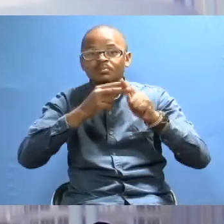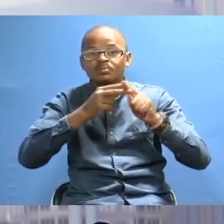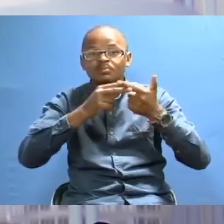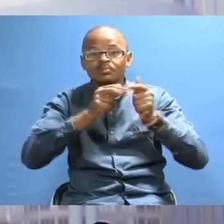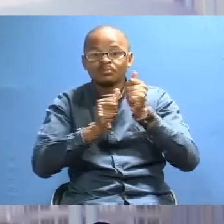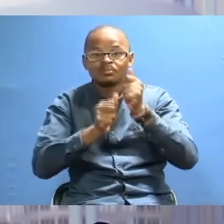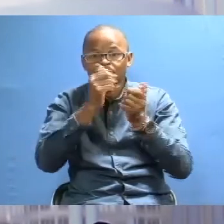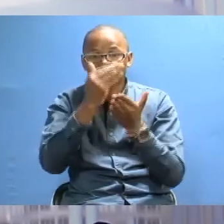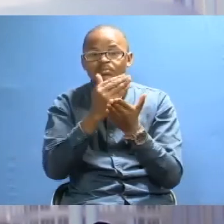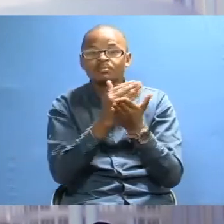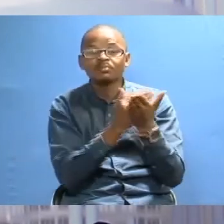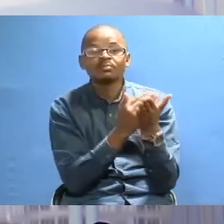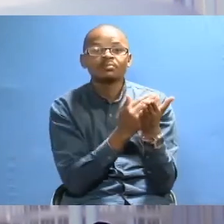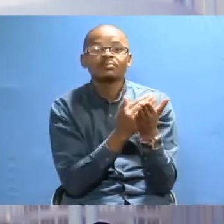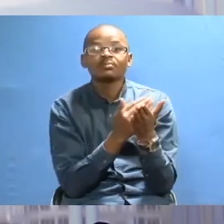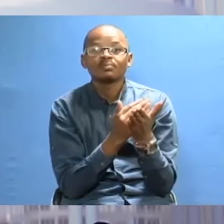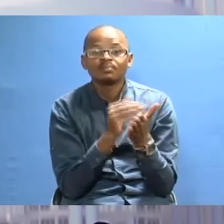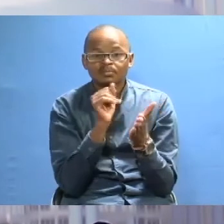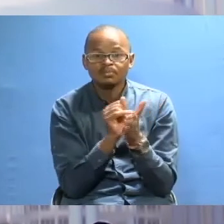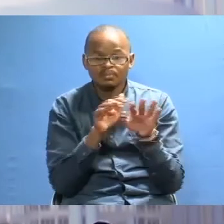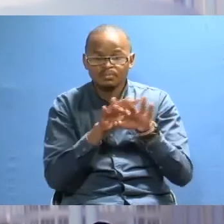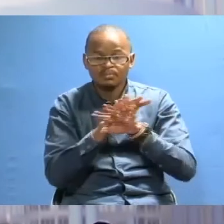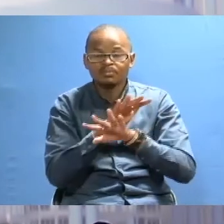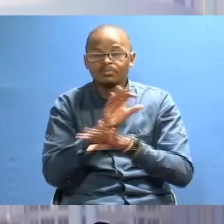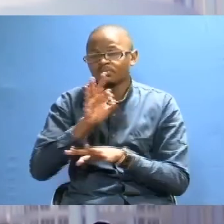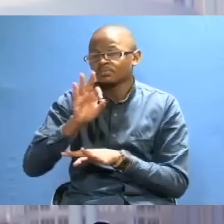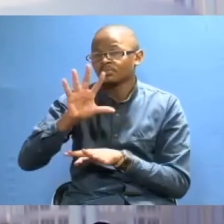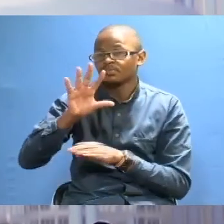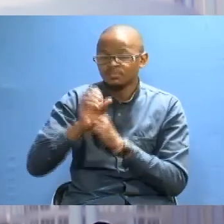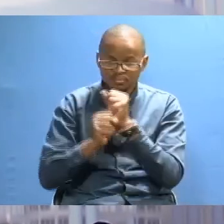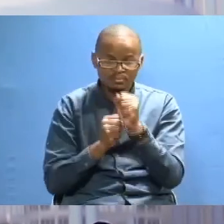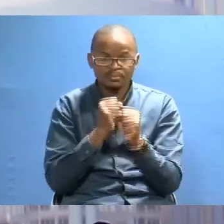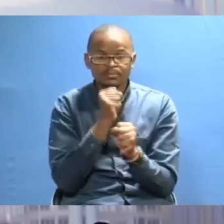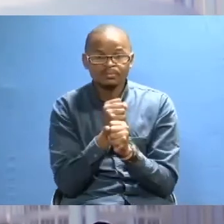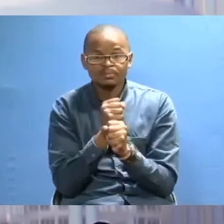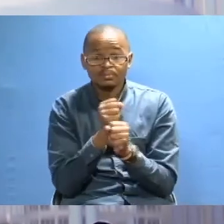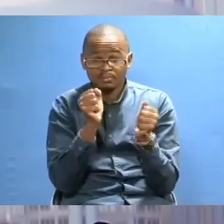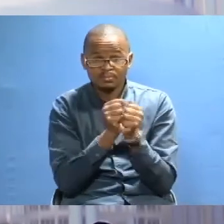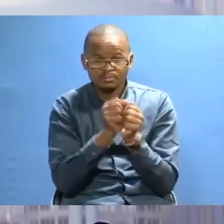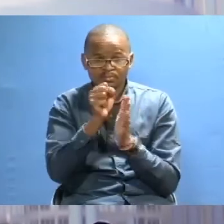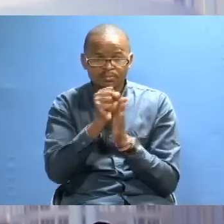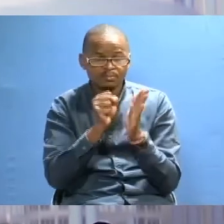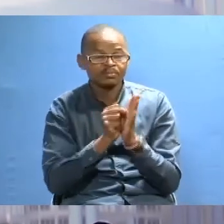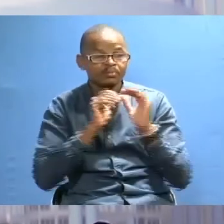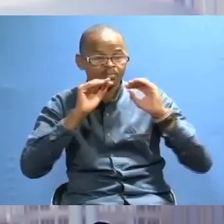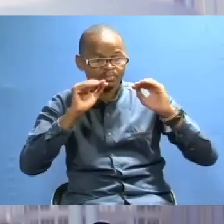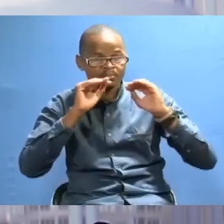Engineering, which is a program that covers a minimum of 5 academic years with all subjects